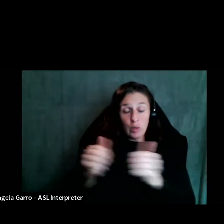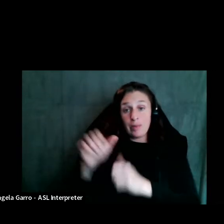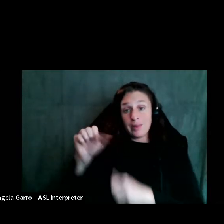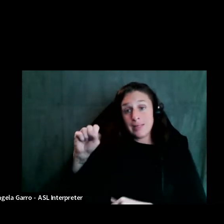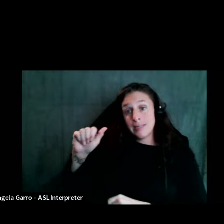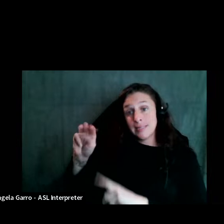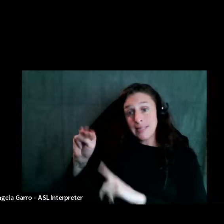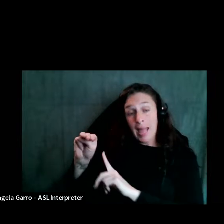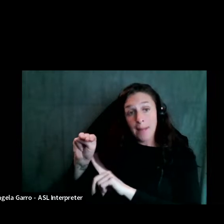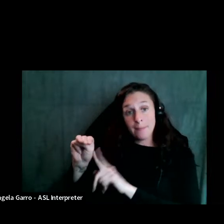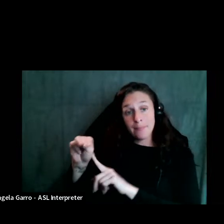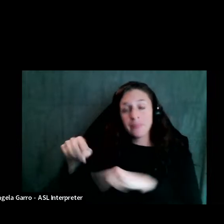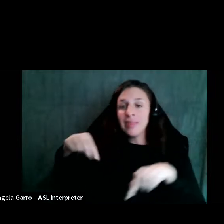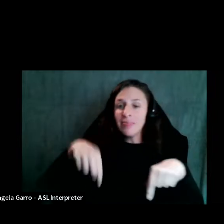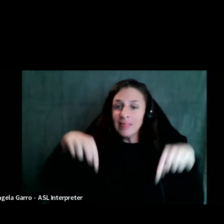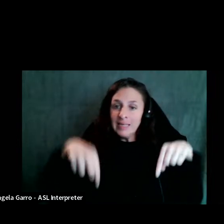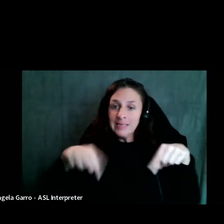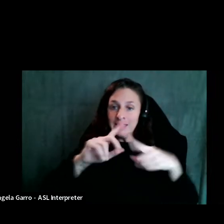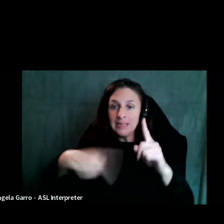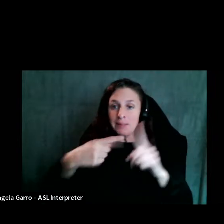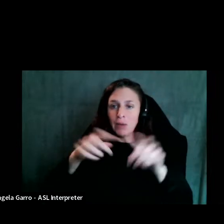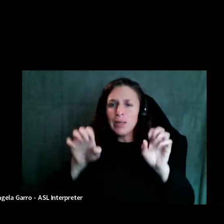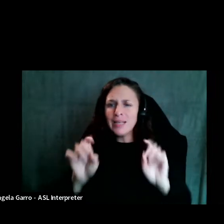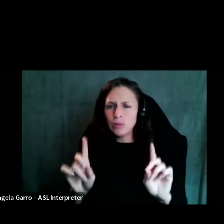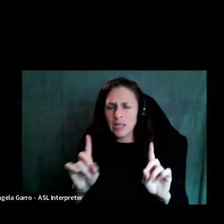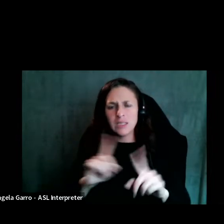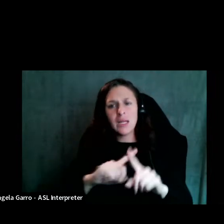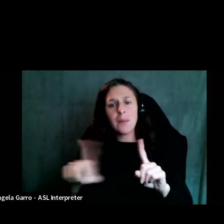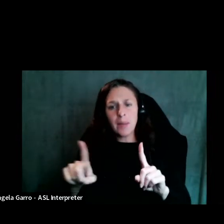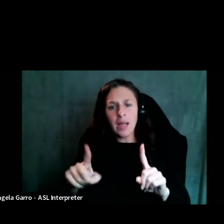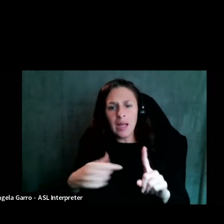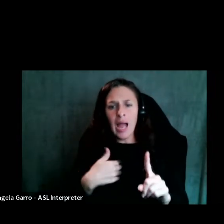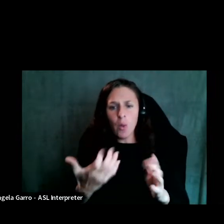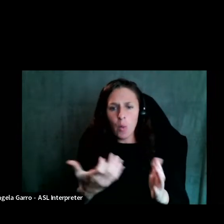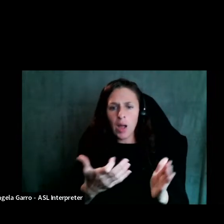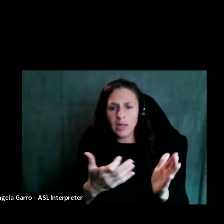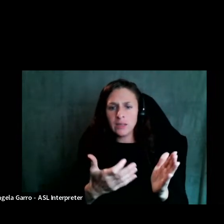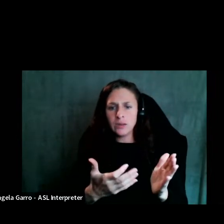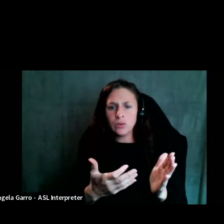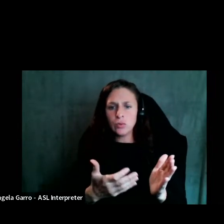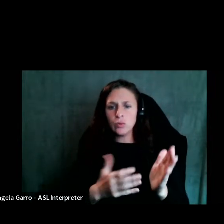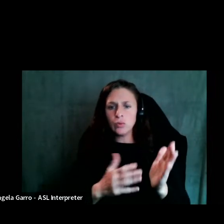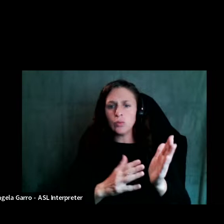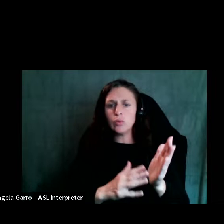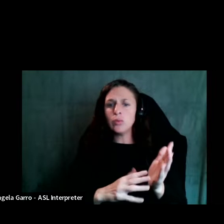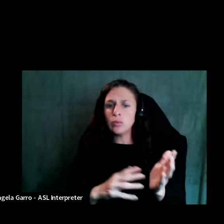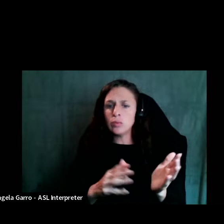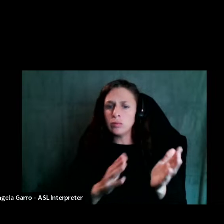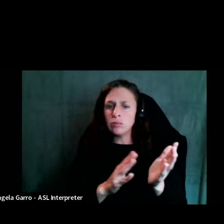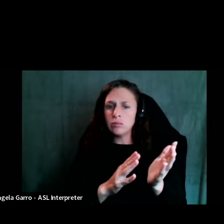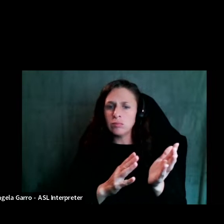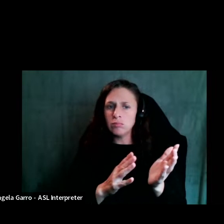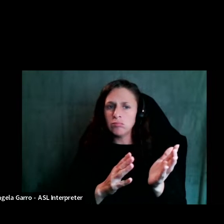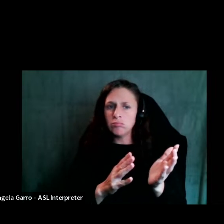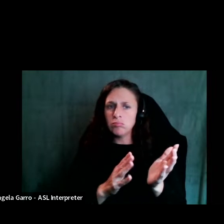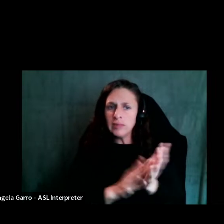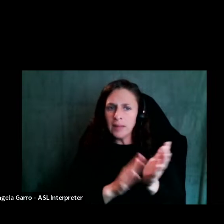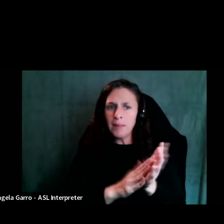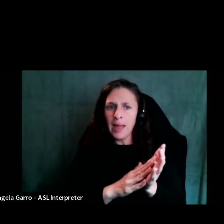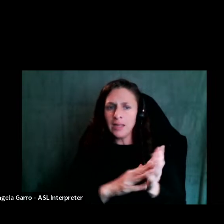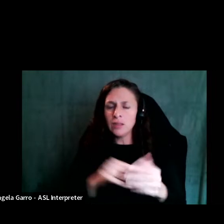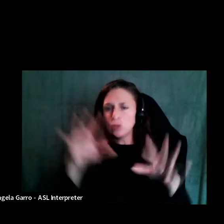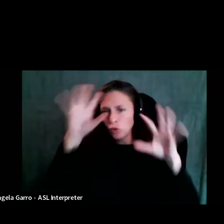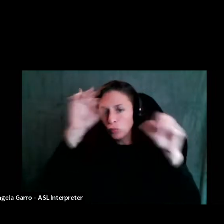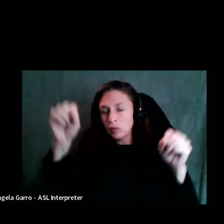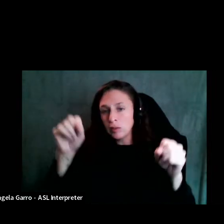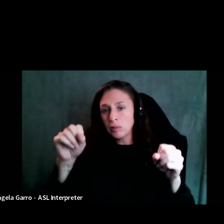says this is about education. But I do want to commend the superintendent for having the courage, if you